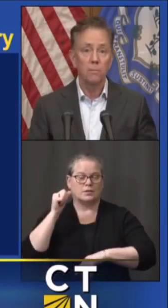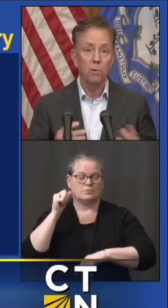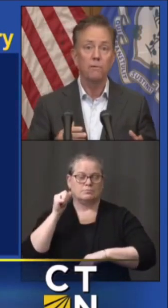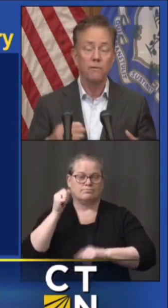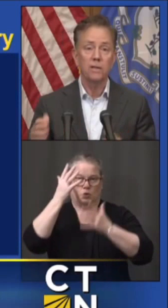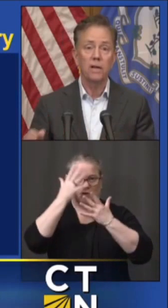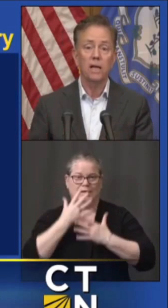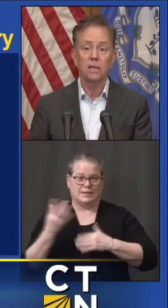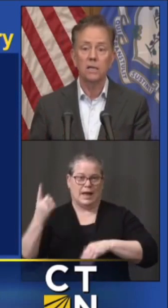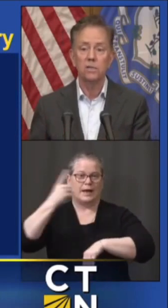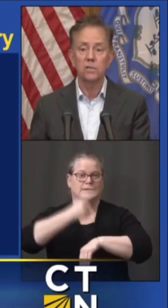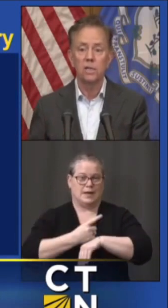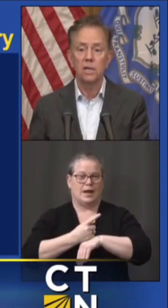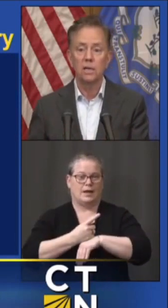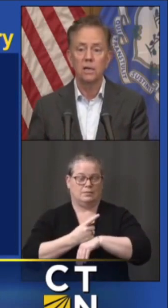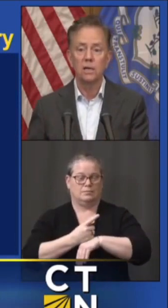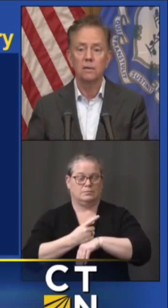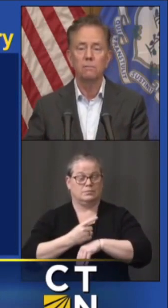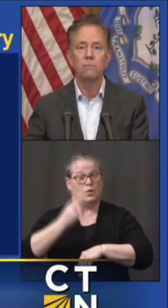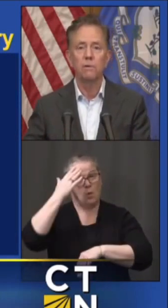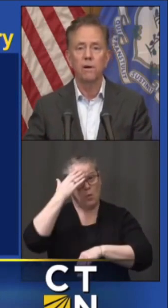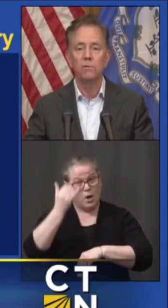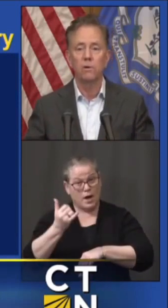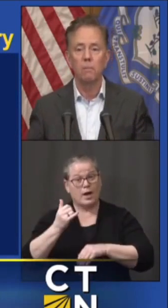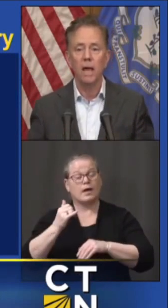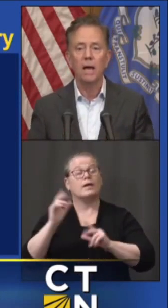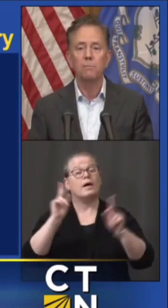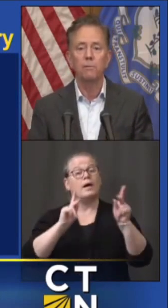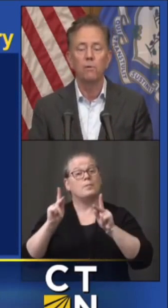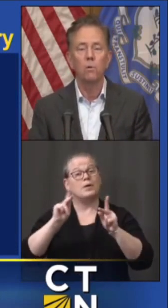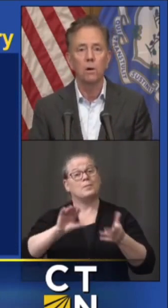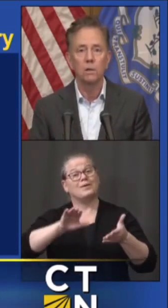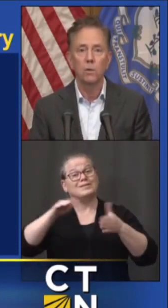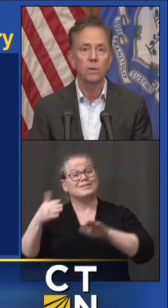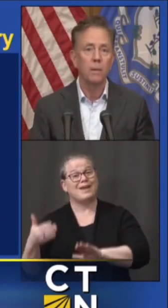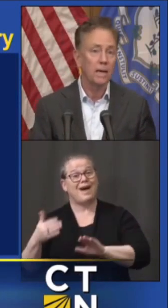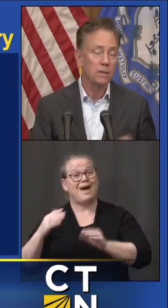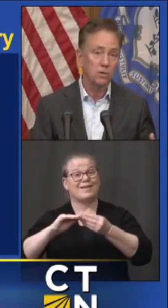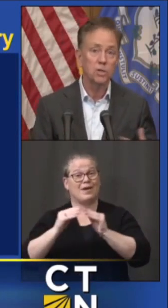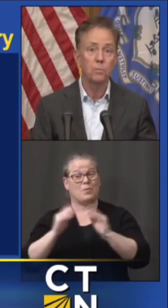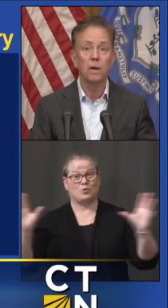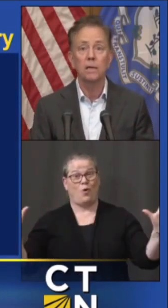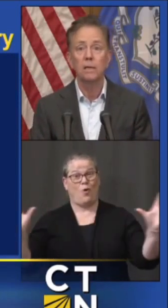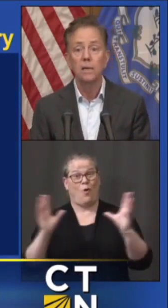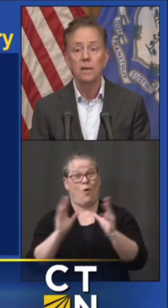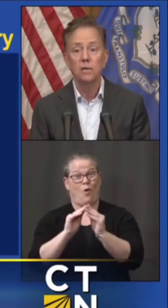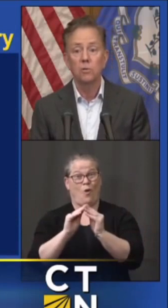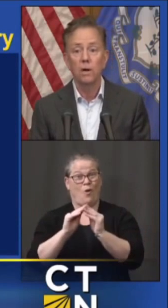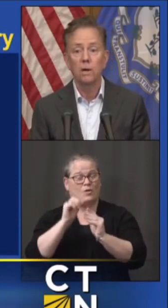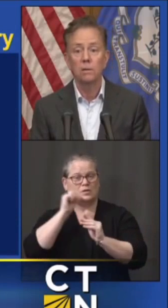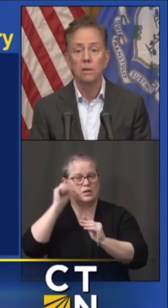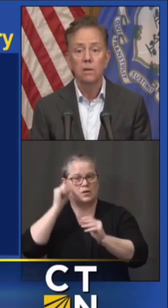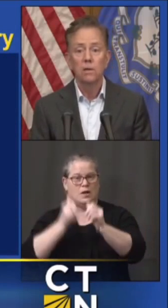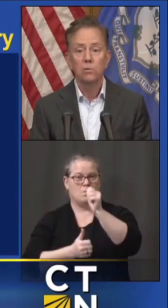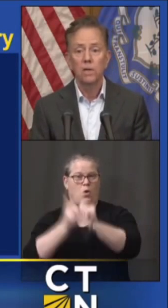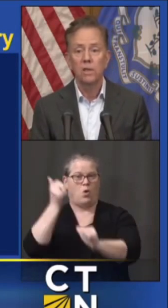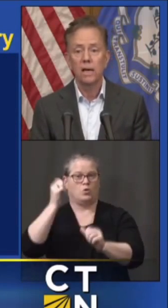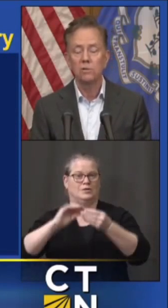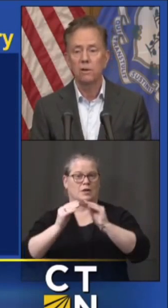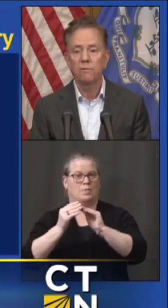sense we had more fatalities than we've ever had before, going back to the spring as well.